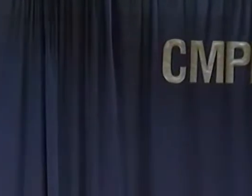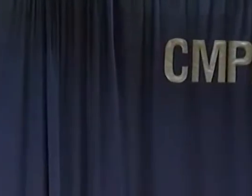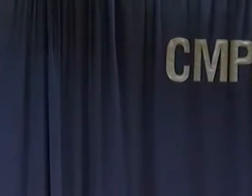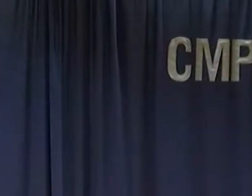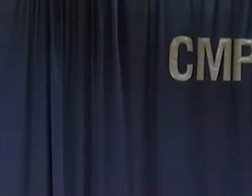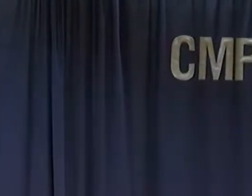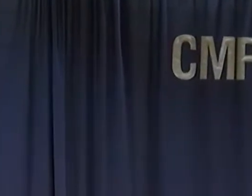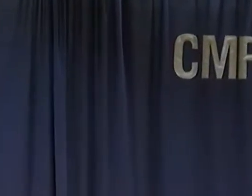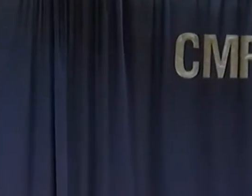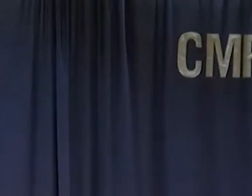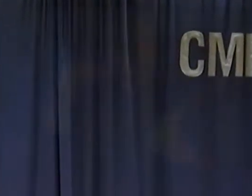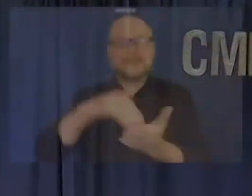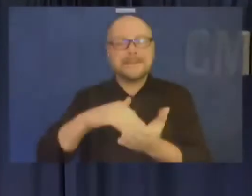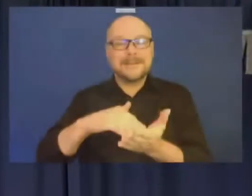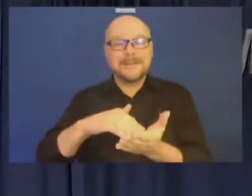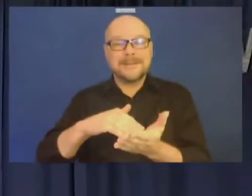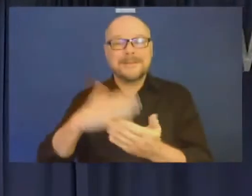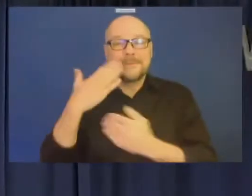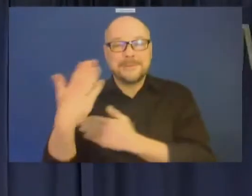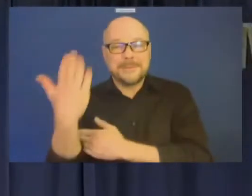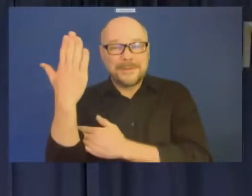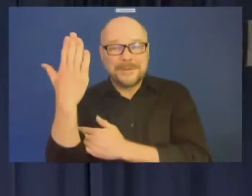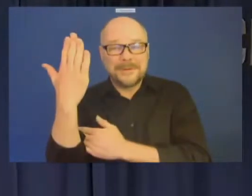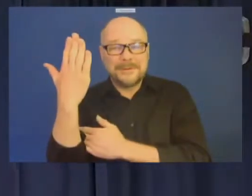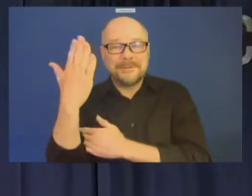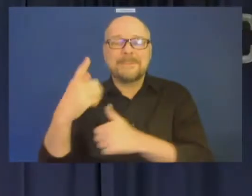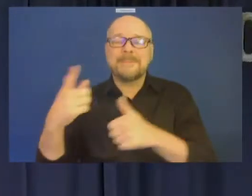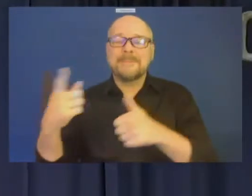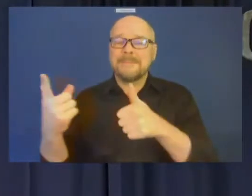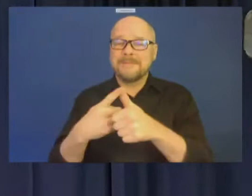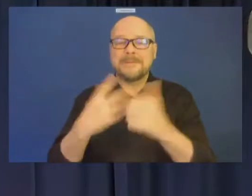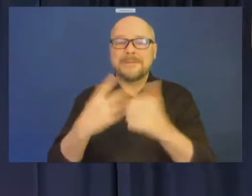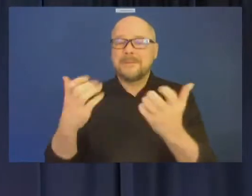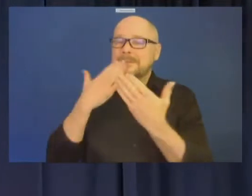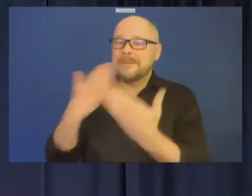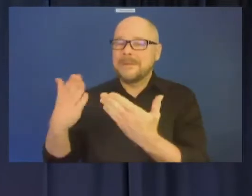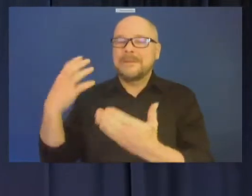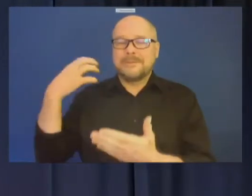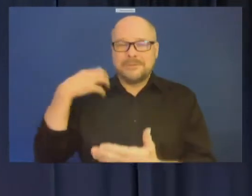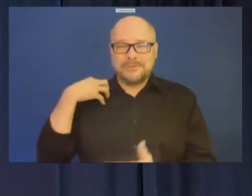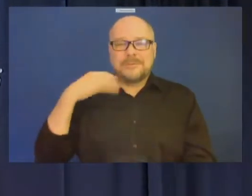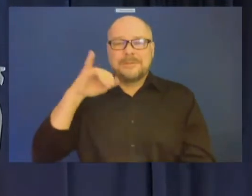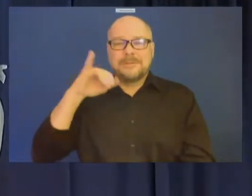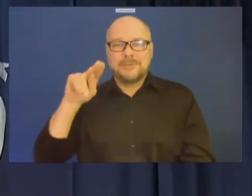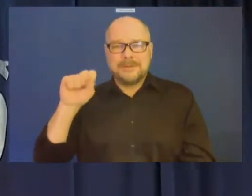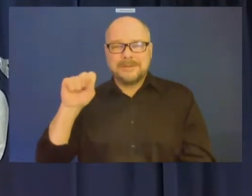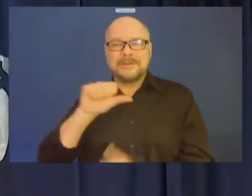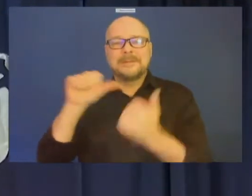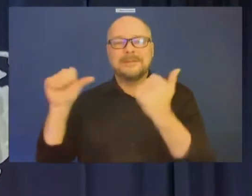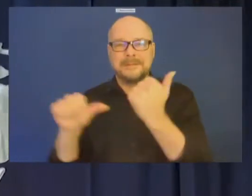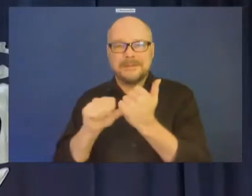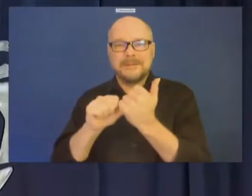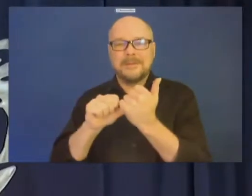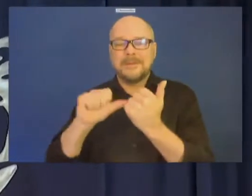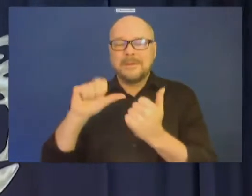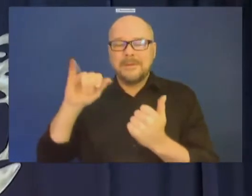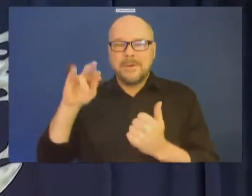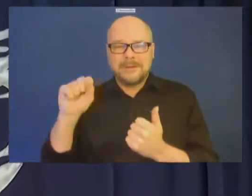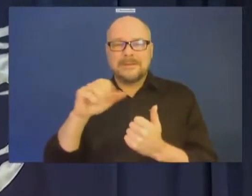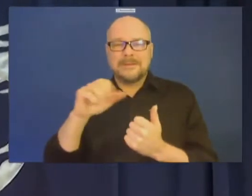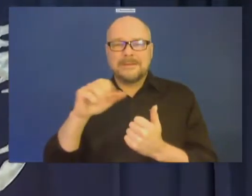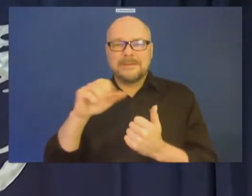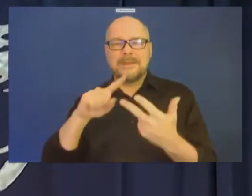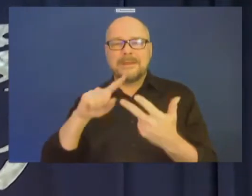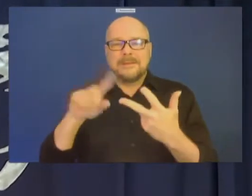Again, good morning. I would first like to thank Chief Jennings, Deputy Chief Voorhees, and Deputy Chief Patterson for being here. Thank you